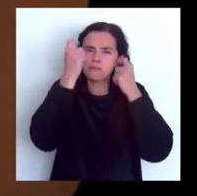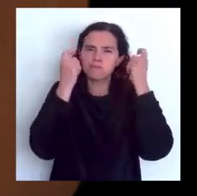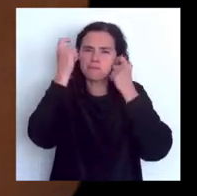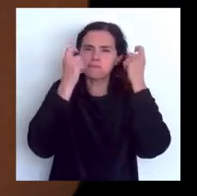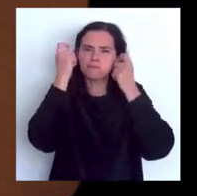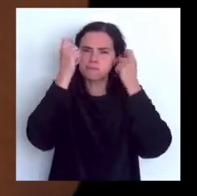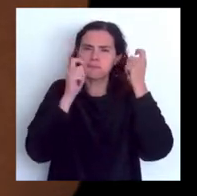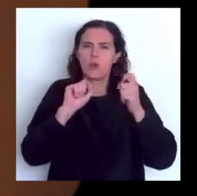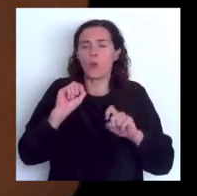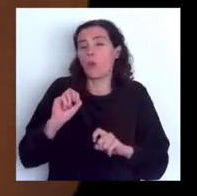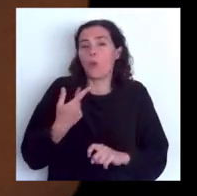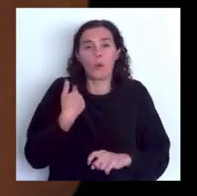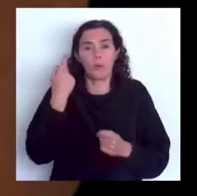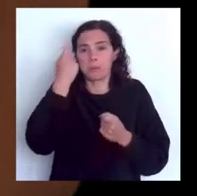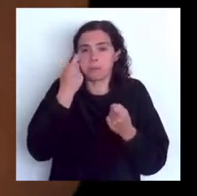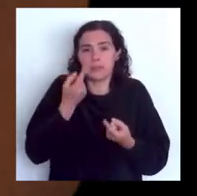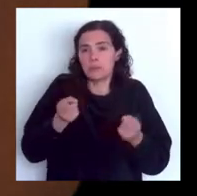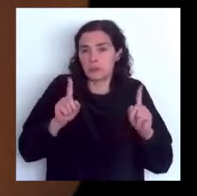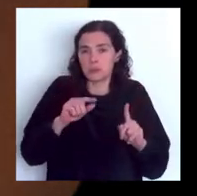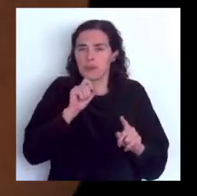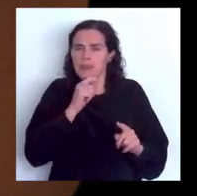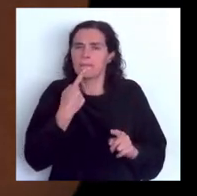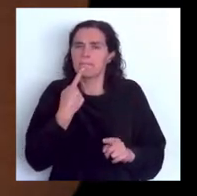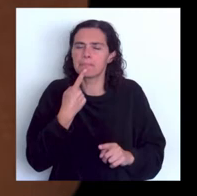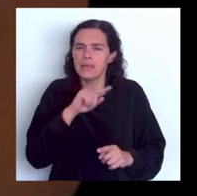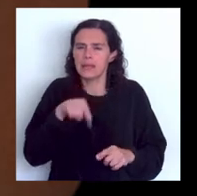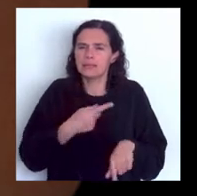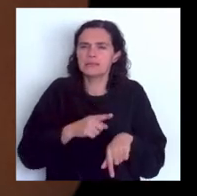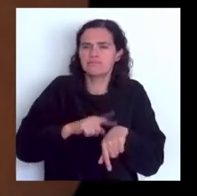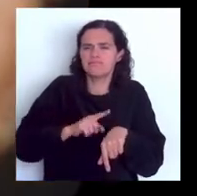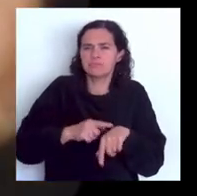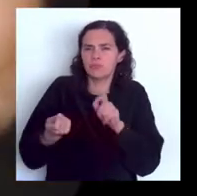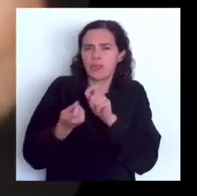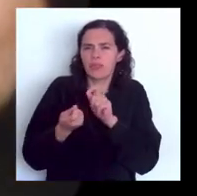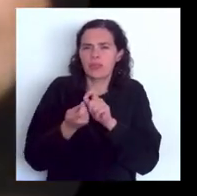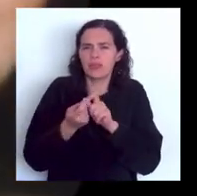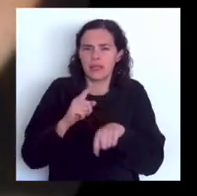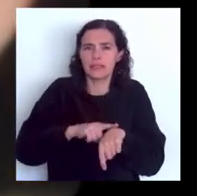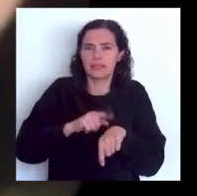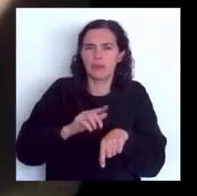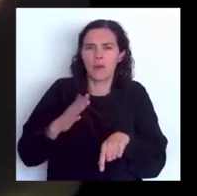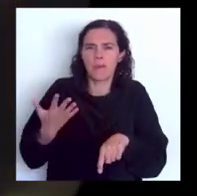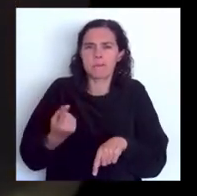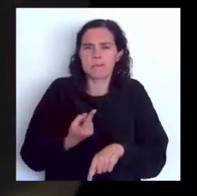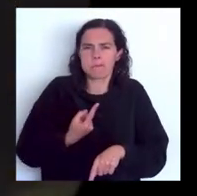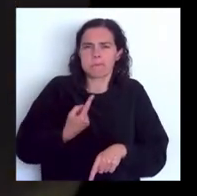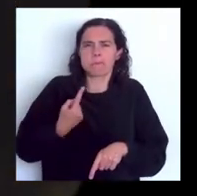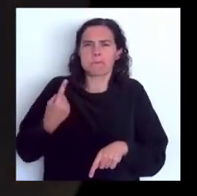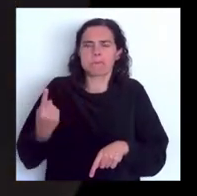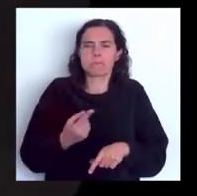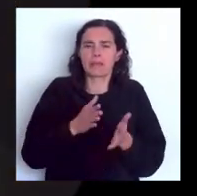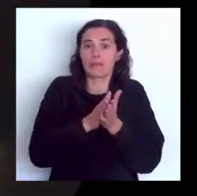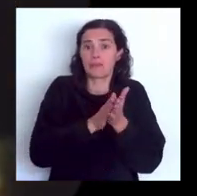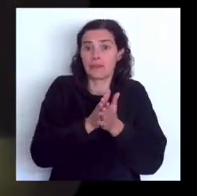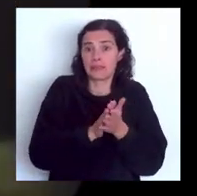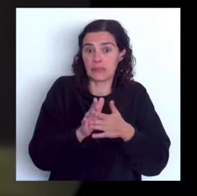rationally or irrationally perceive. Their approach to time, slowing down the time, using a